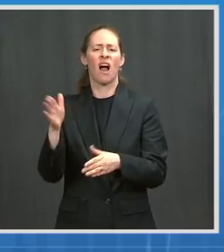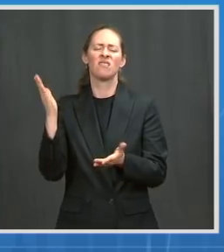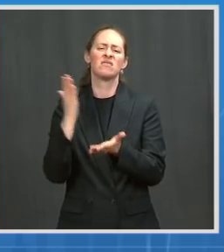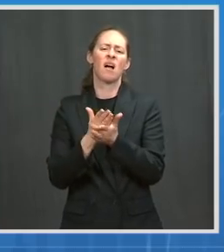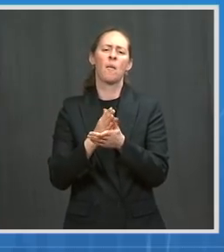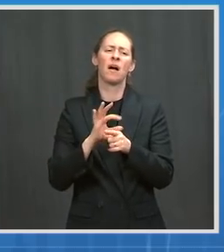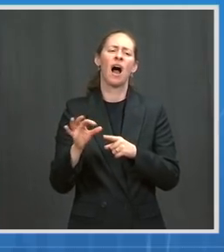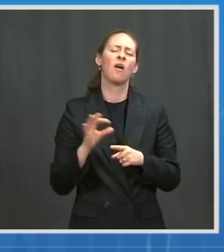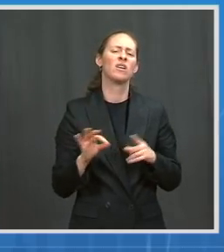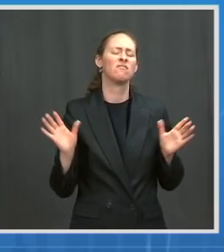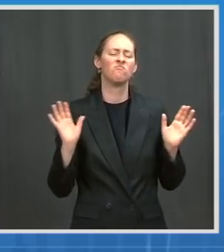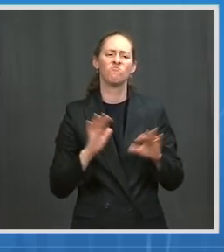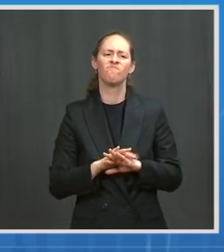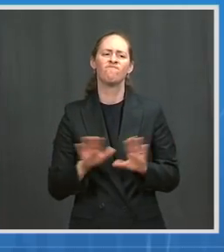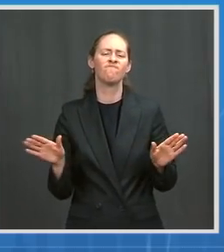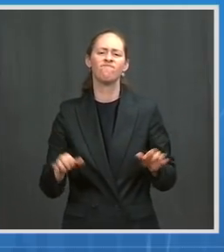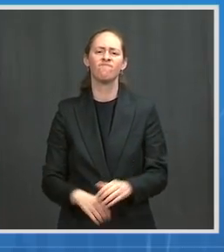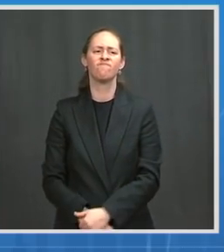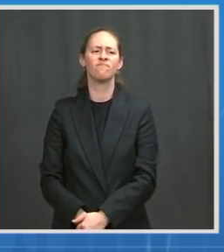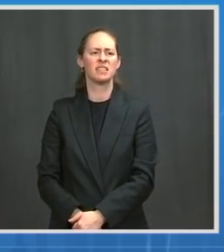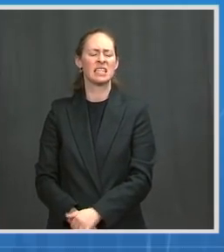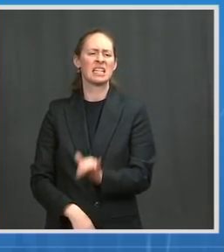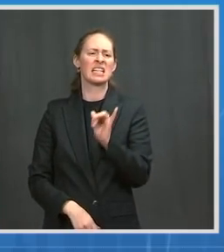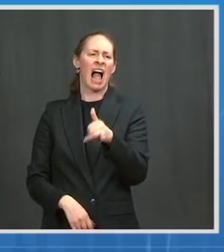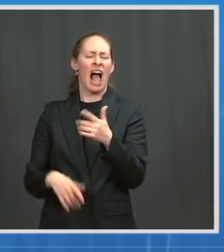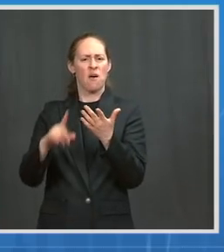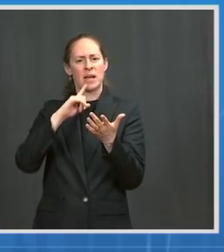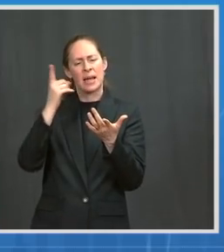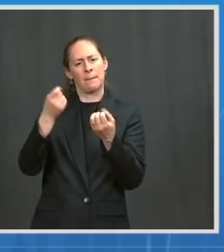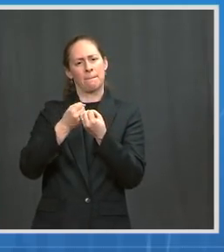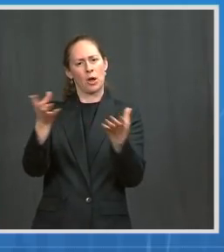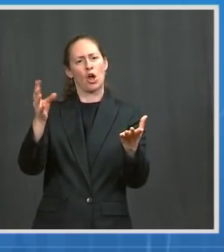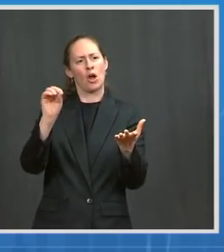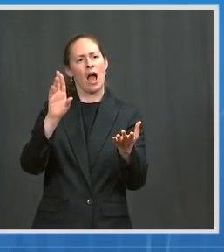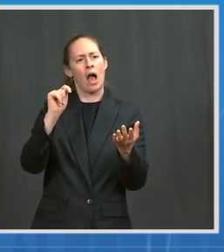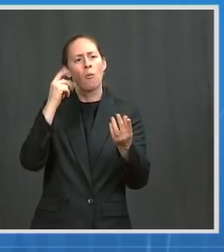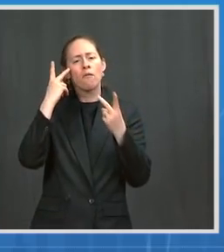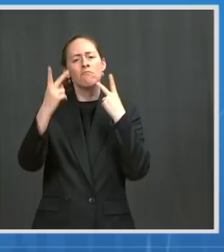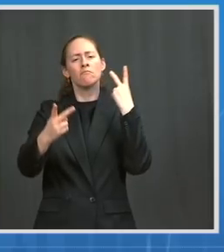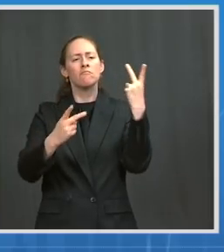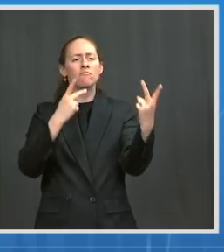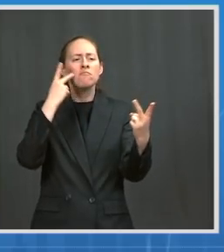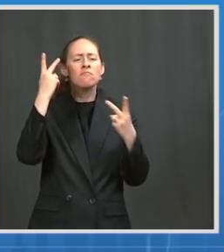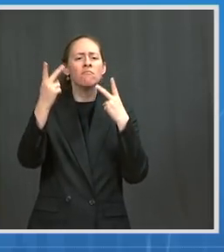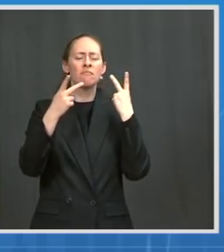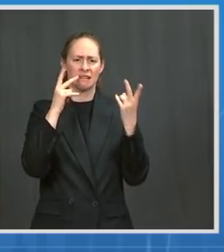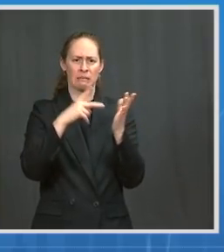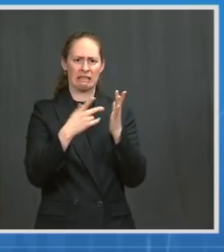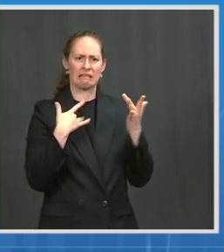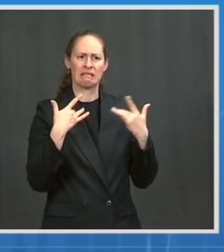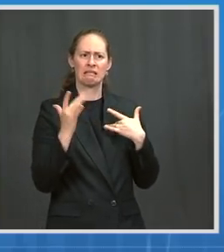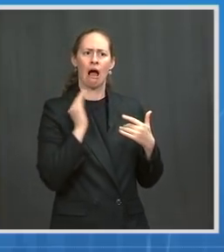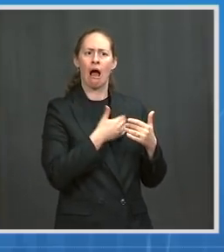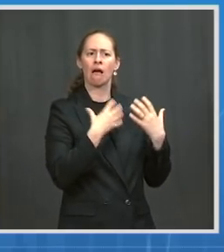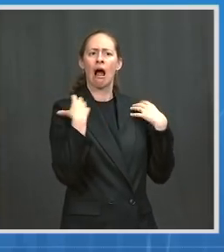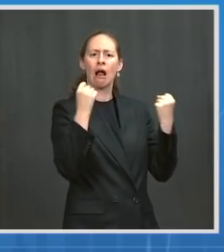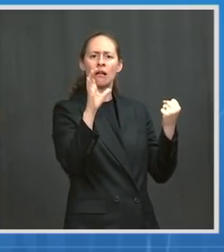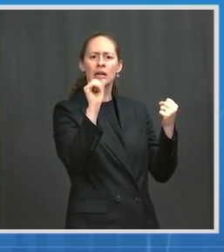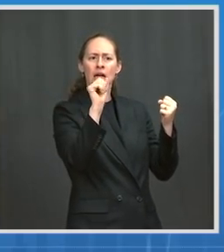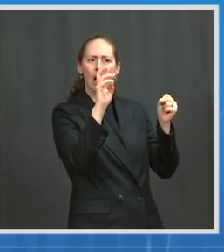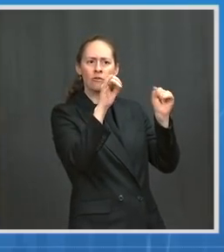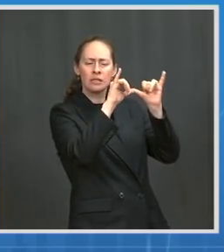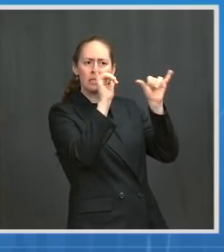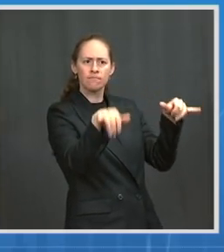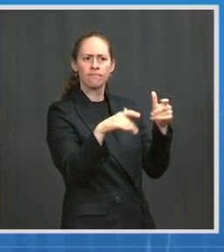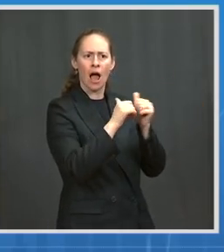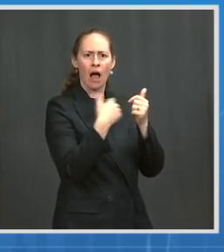this pandemic, and if burnout isn't addressed, it won't just hurt our healthcare workers, but it will hurt our ability to provide routine care that people need every